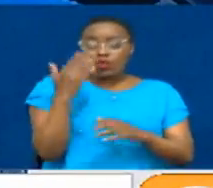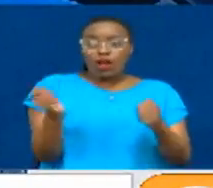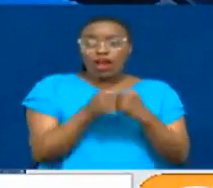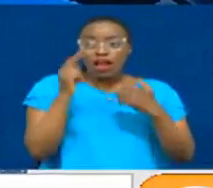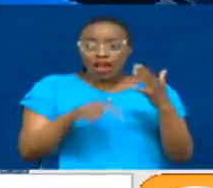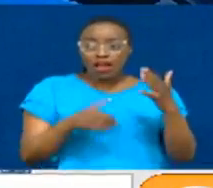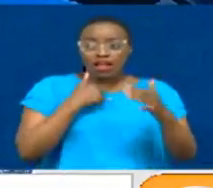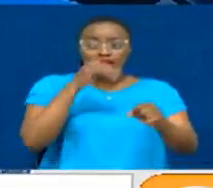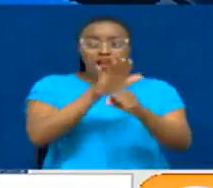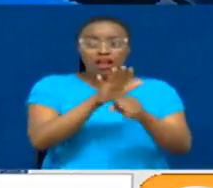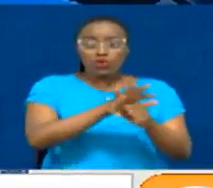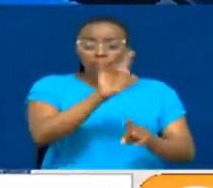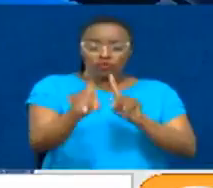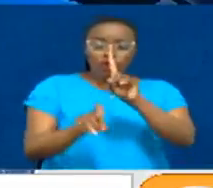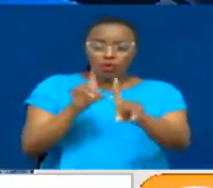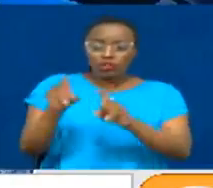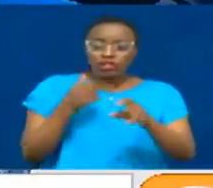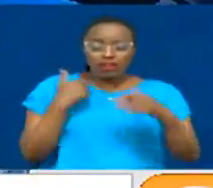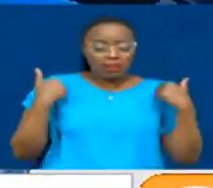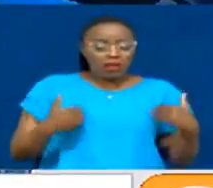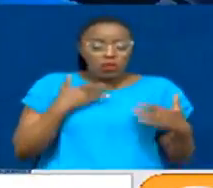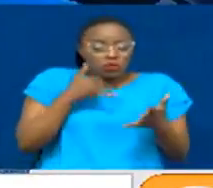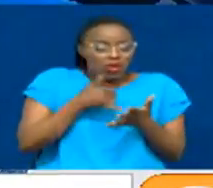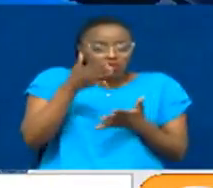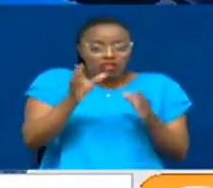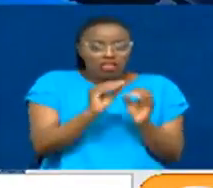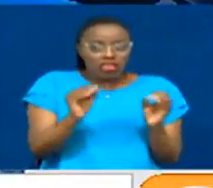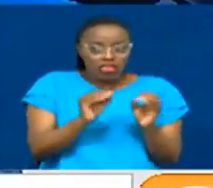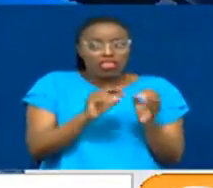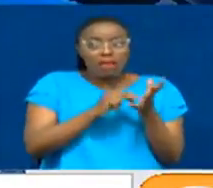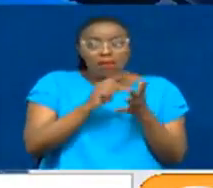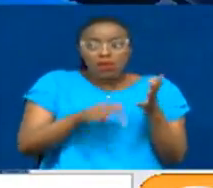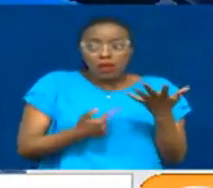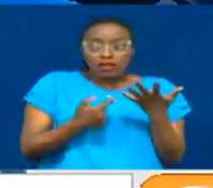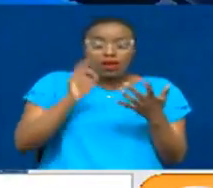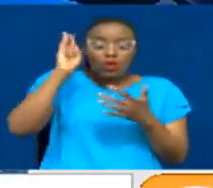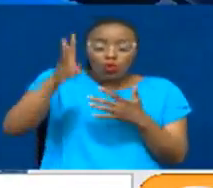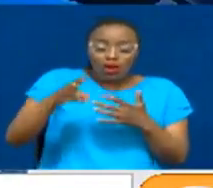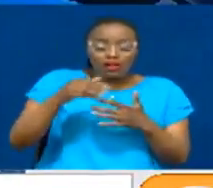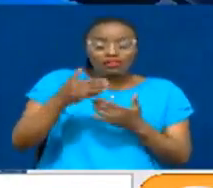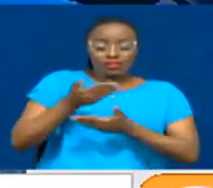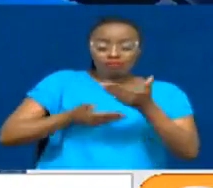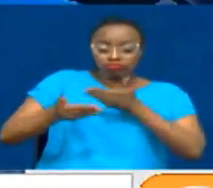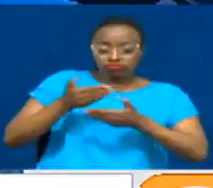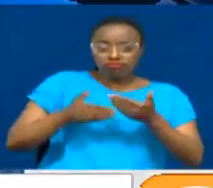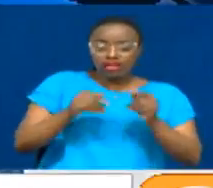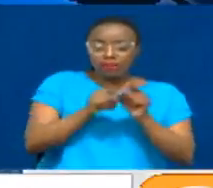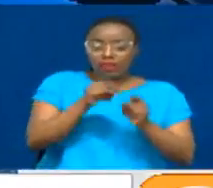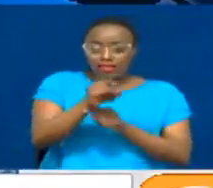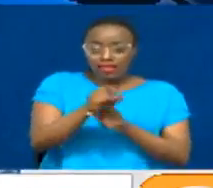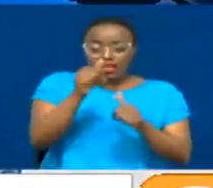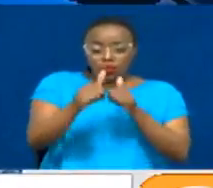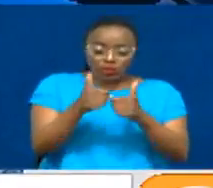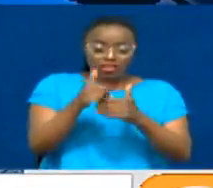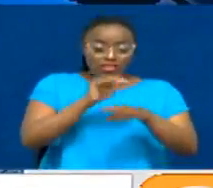you, we had many, many politicians call us, say, you know what, I don't want to be part of it, and therefore I will be peaceful. I will engage in a discourse that